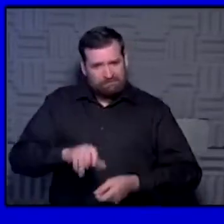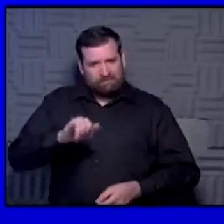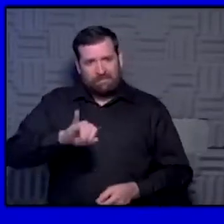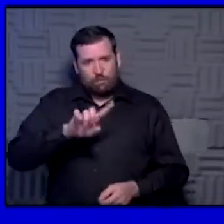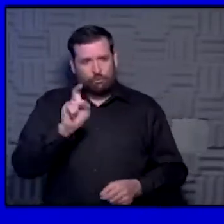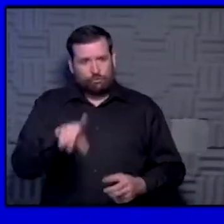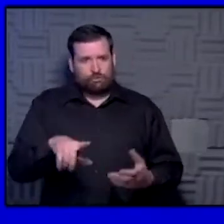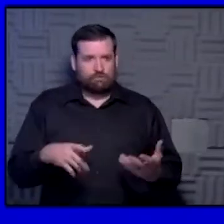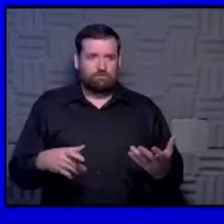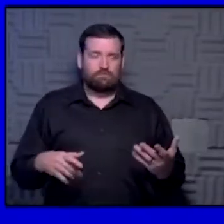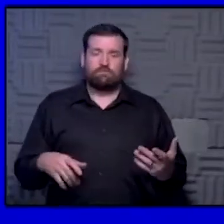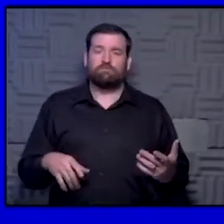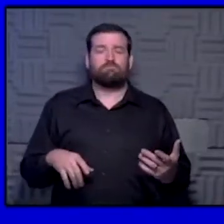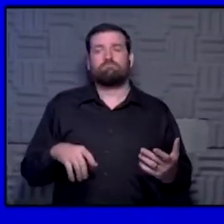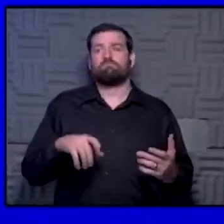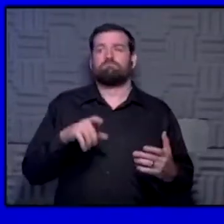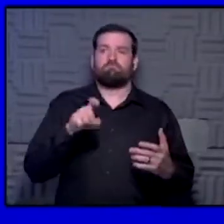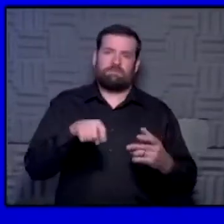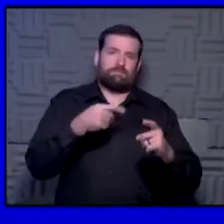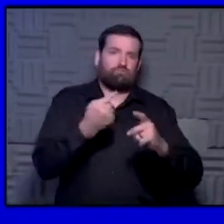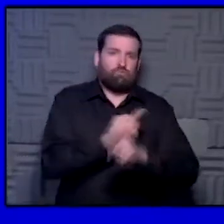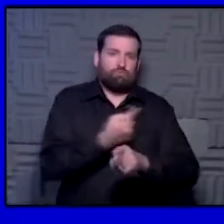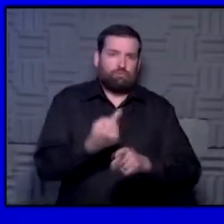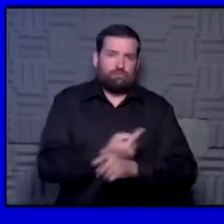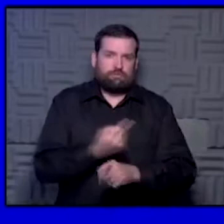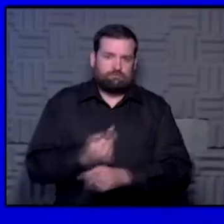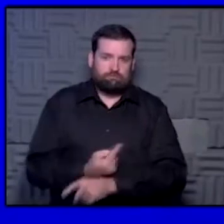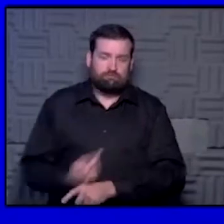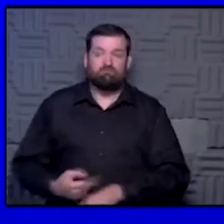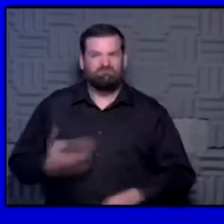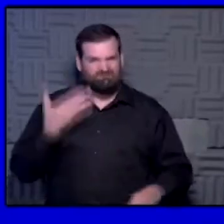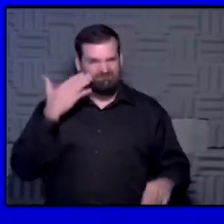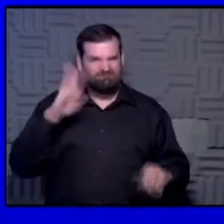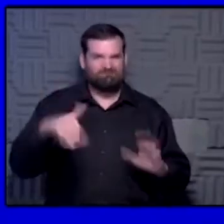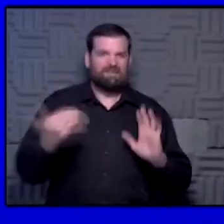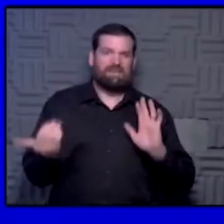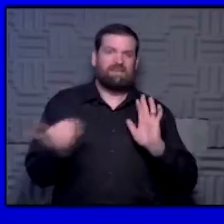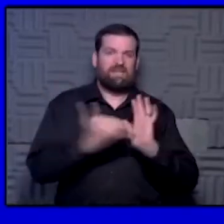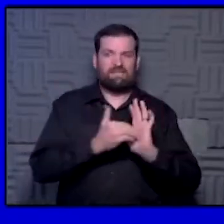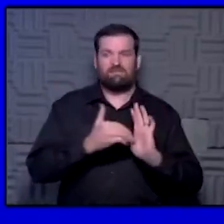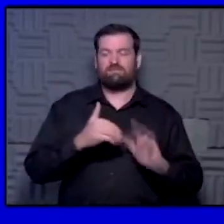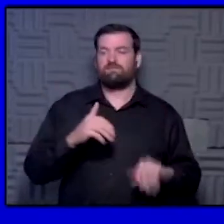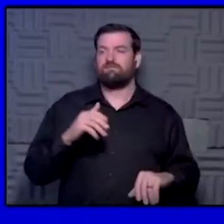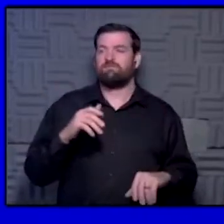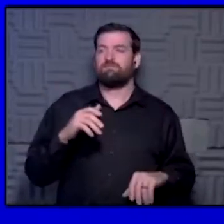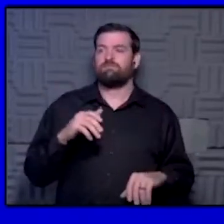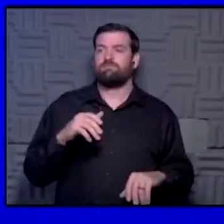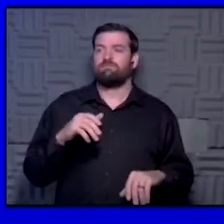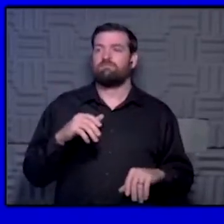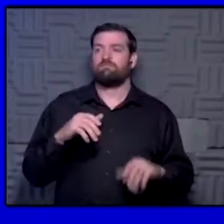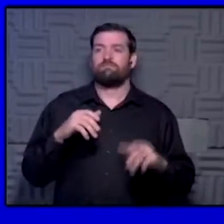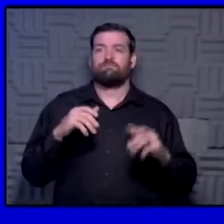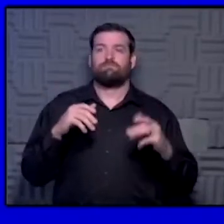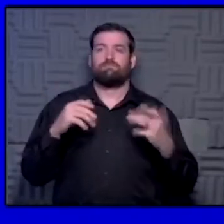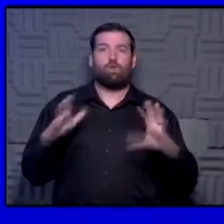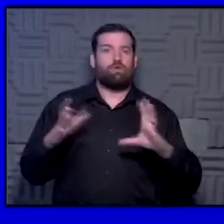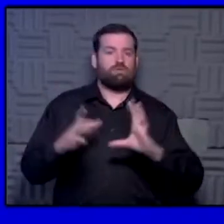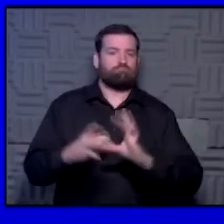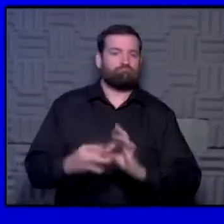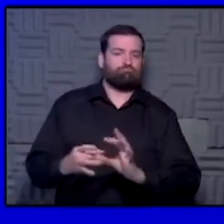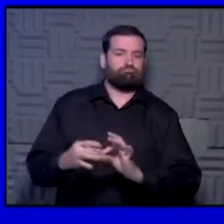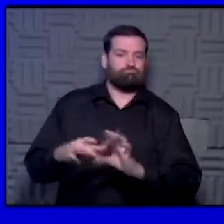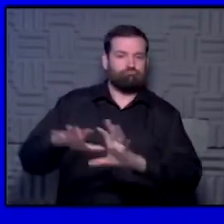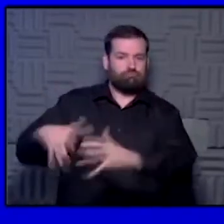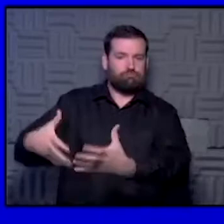question. It has to be done properly. We already know, again, that there is already a voice of